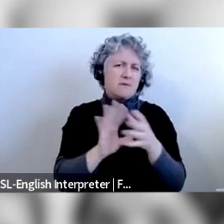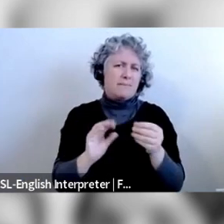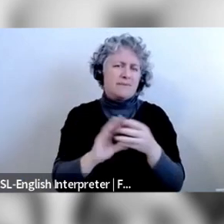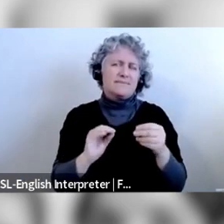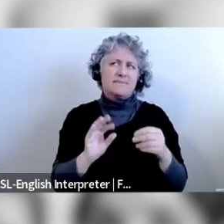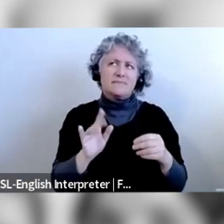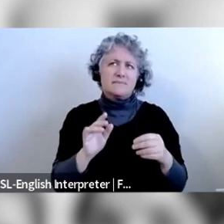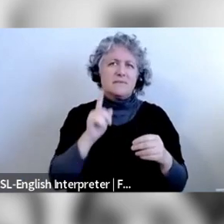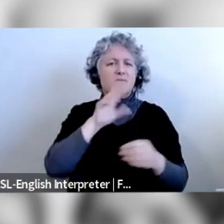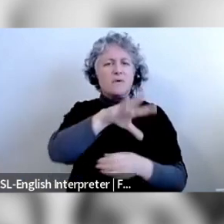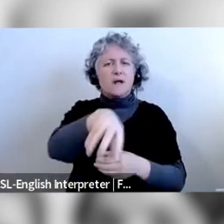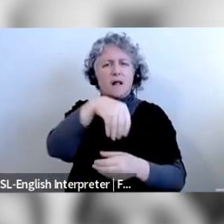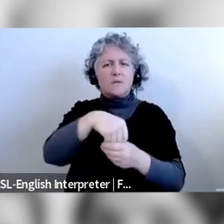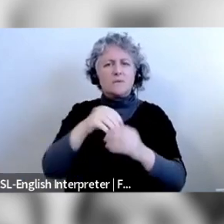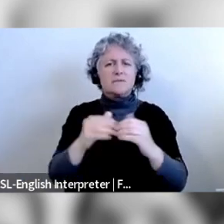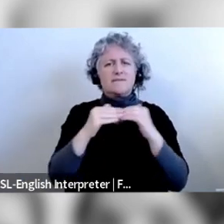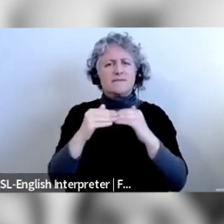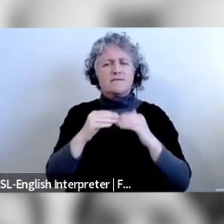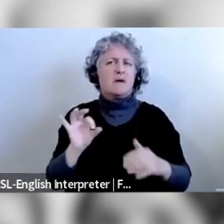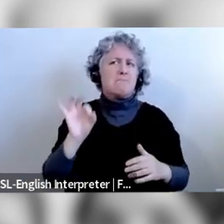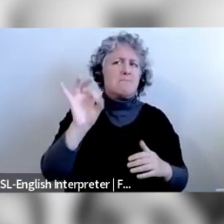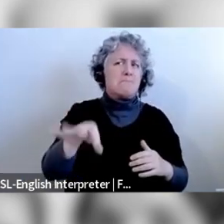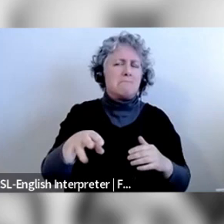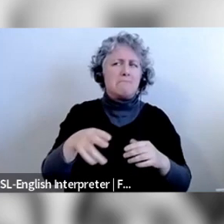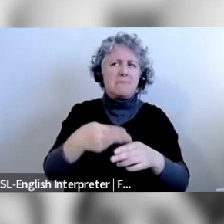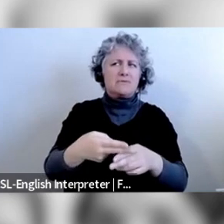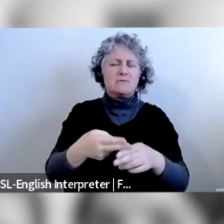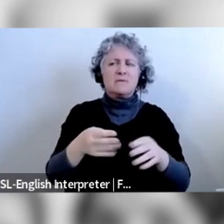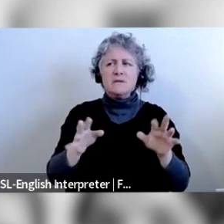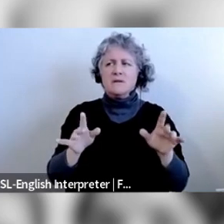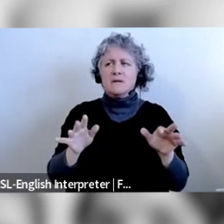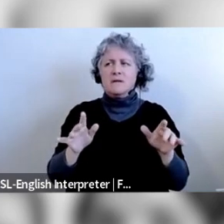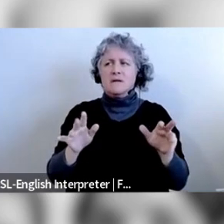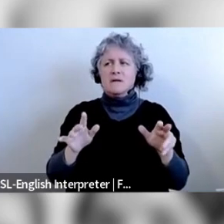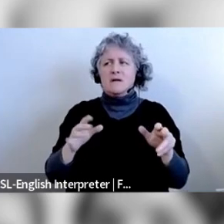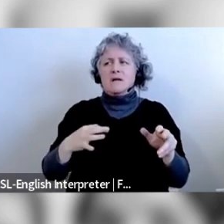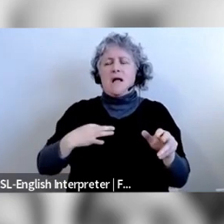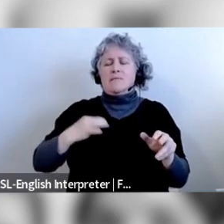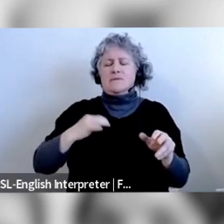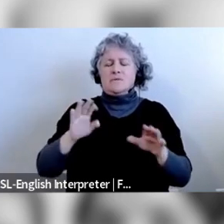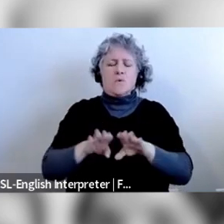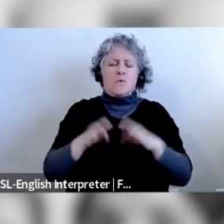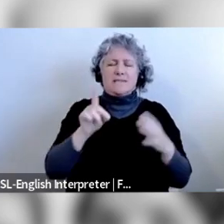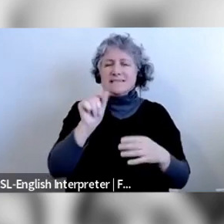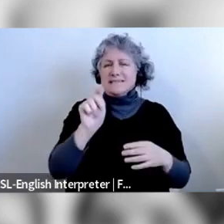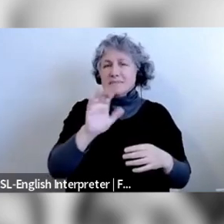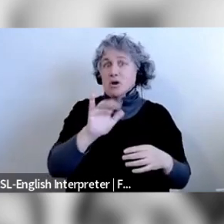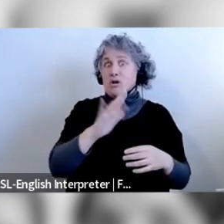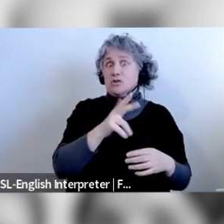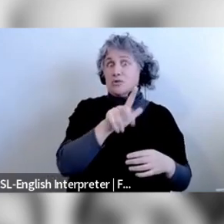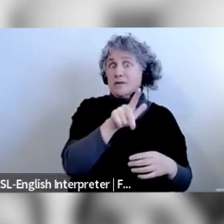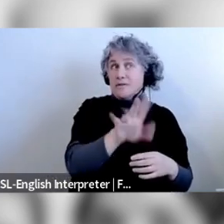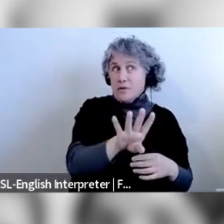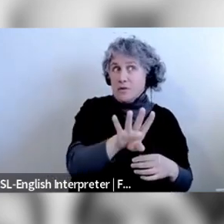for inclusiveness sake, mention that the application opening date from March 24th to